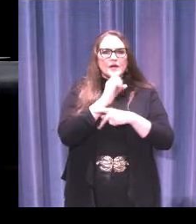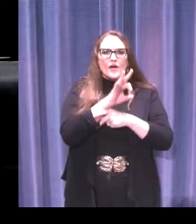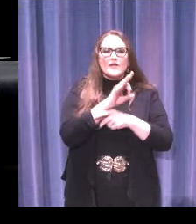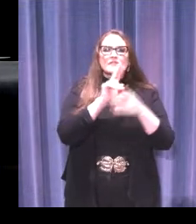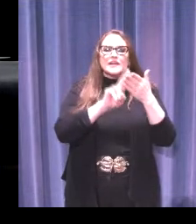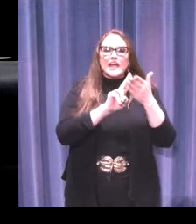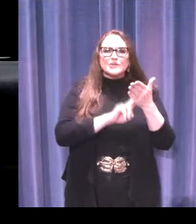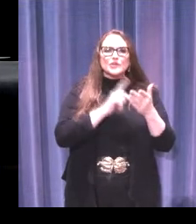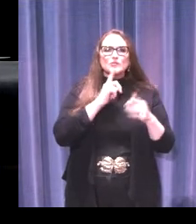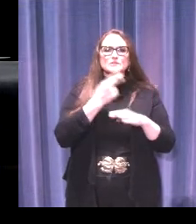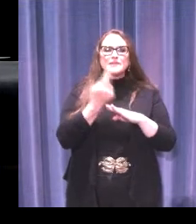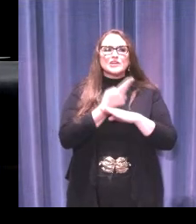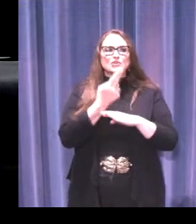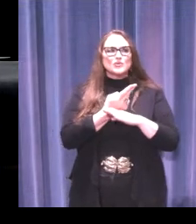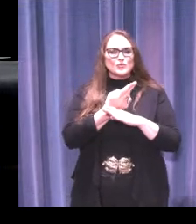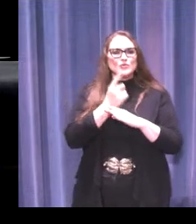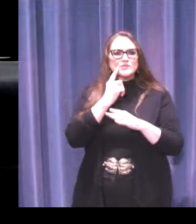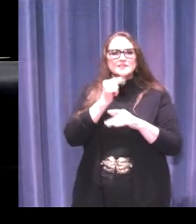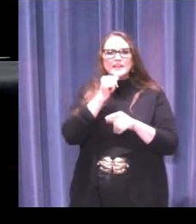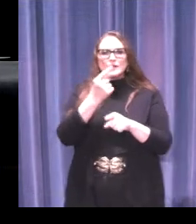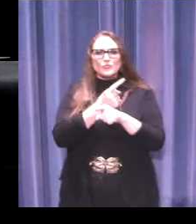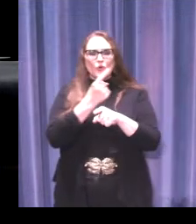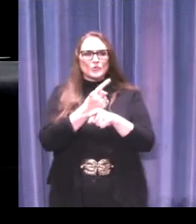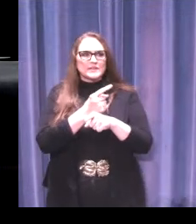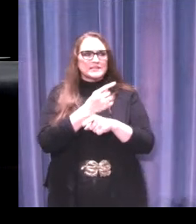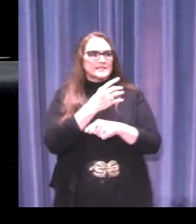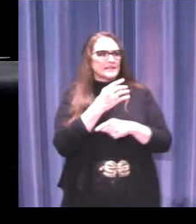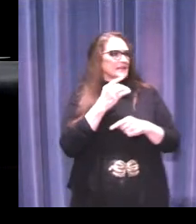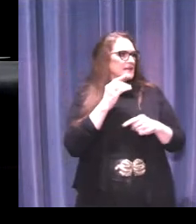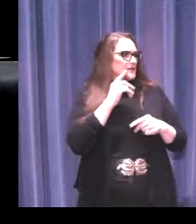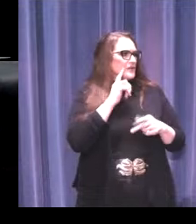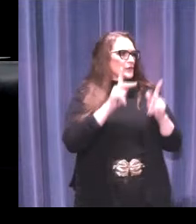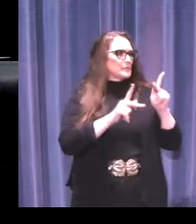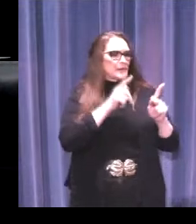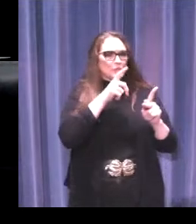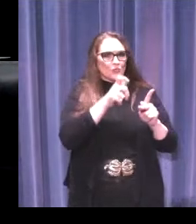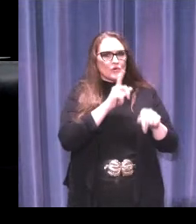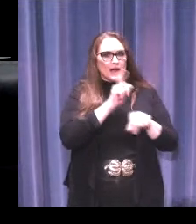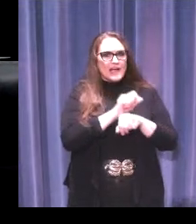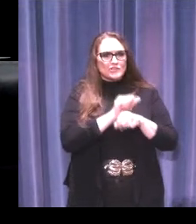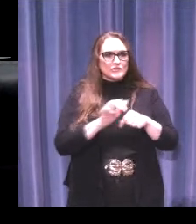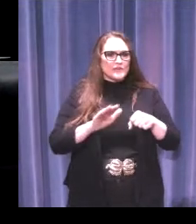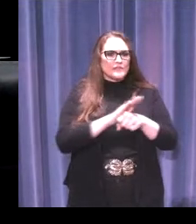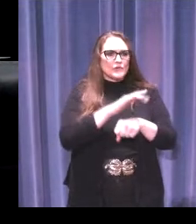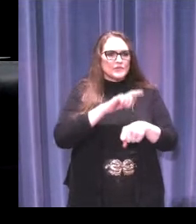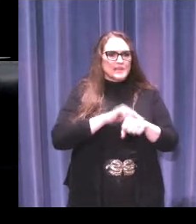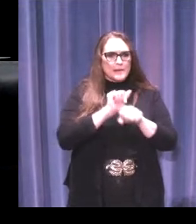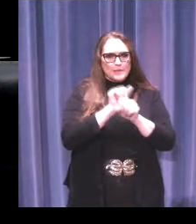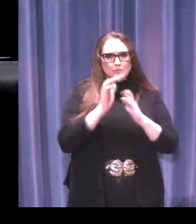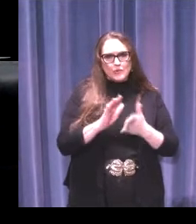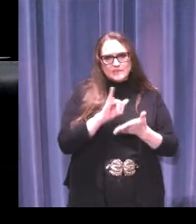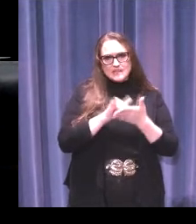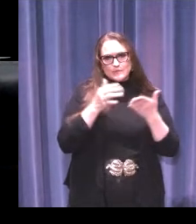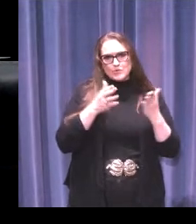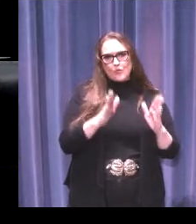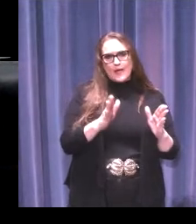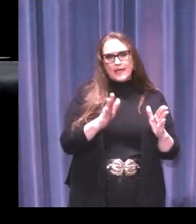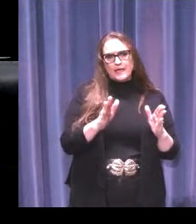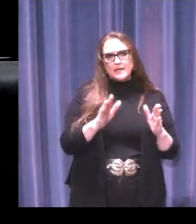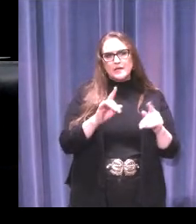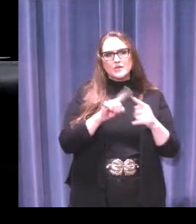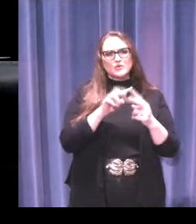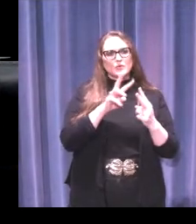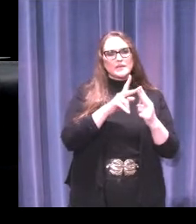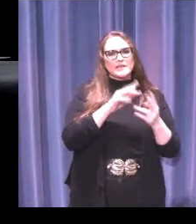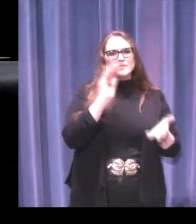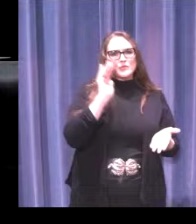was being used inappropriately and for people that were actually full-time employees, and it was a way to either